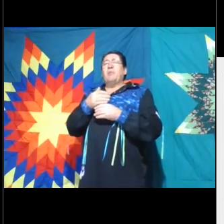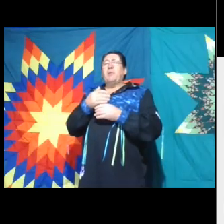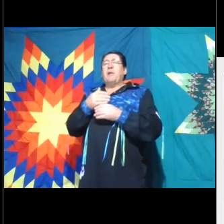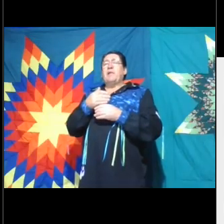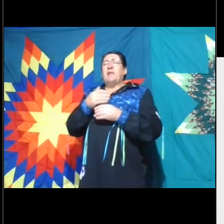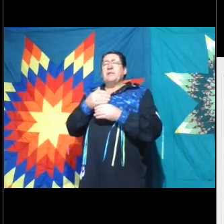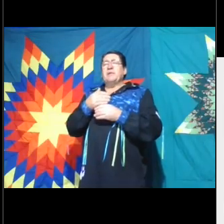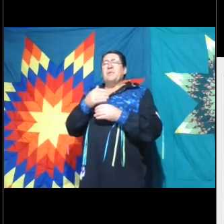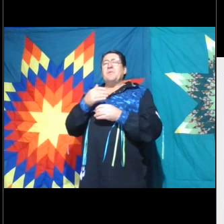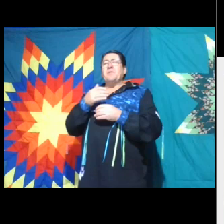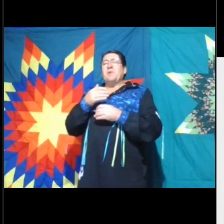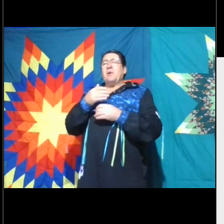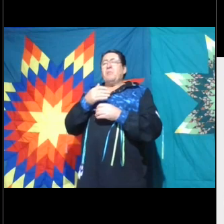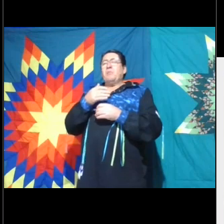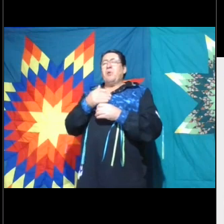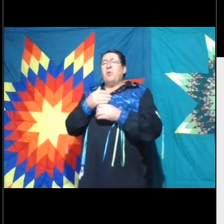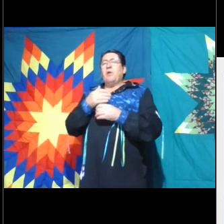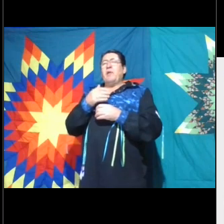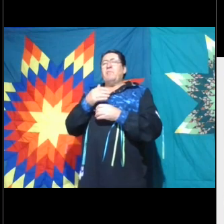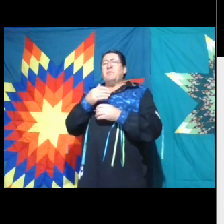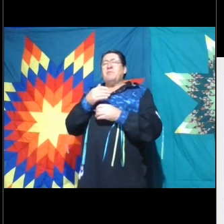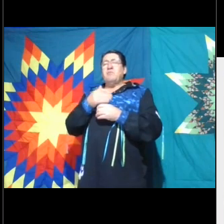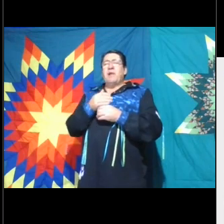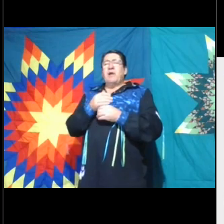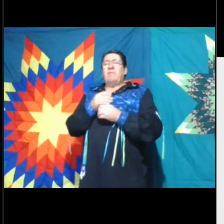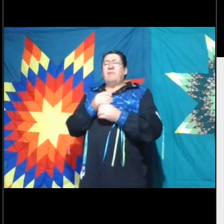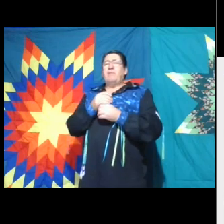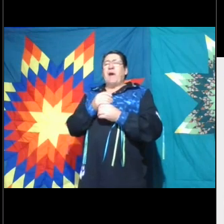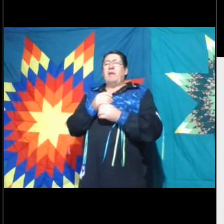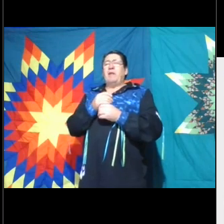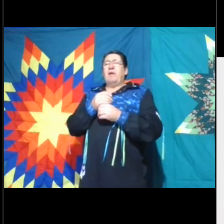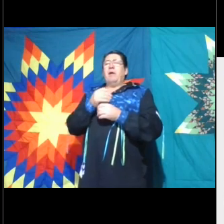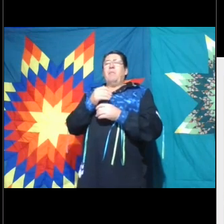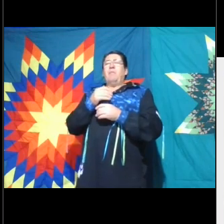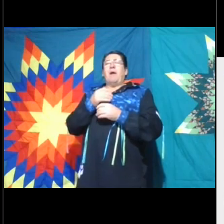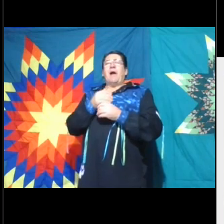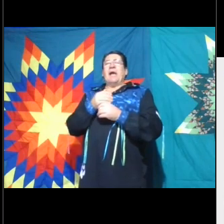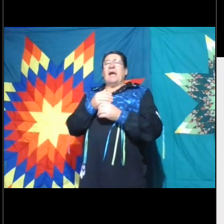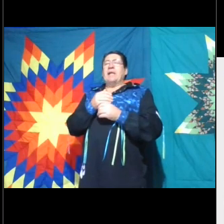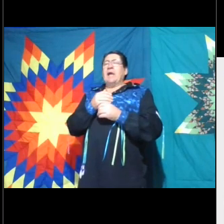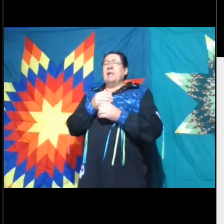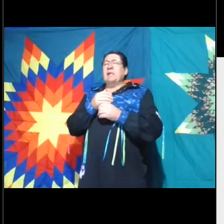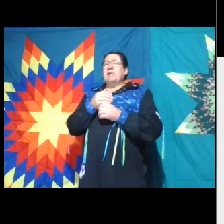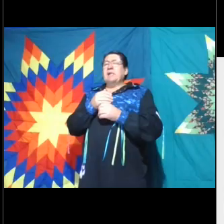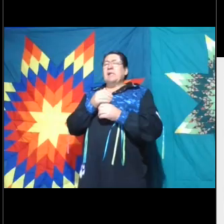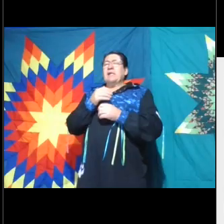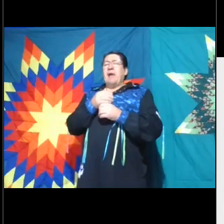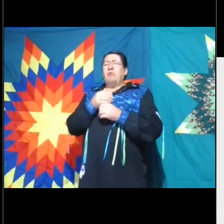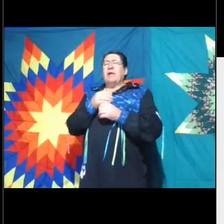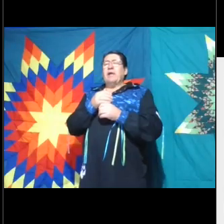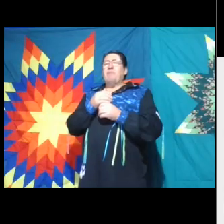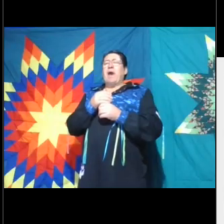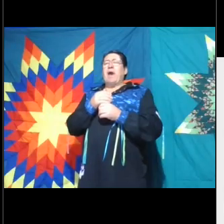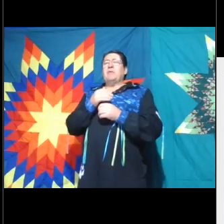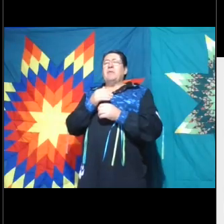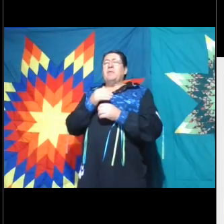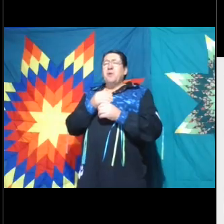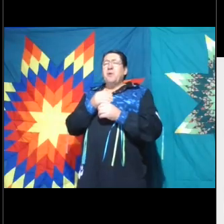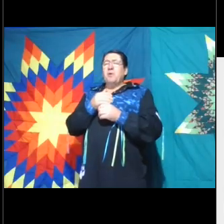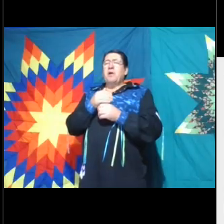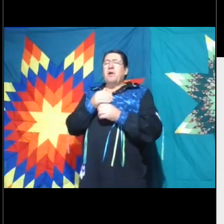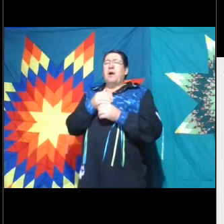start implementing certain programs right off the bat. Again, that would get back